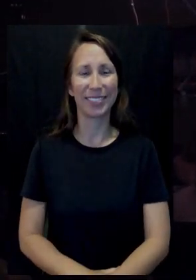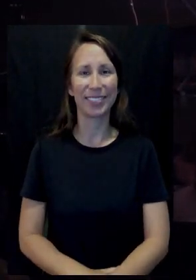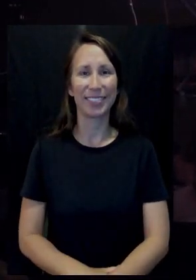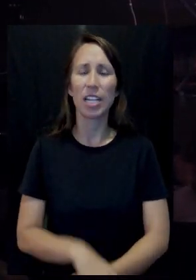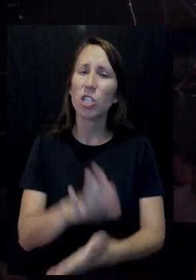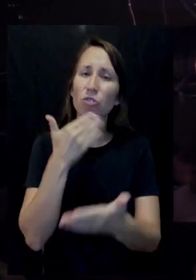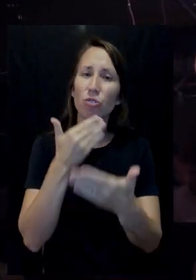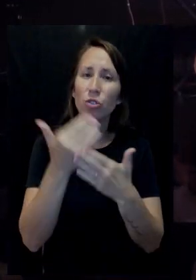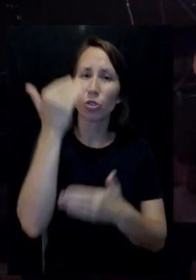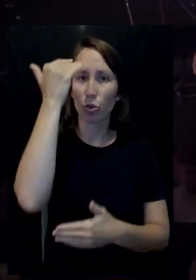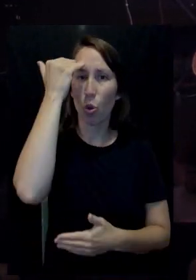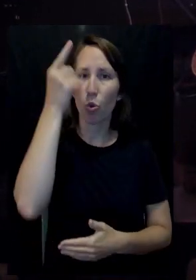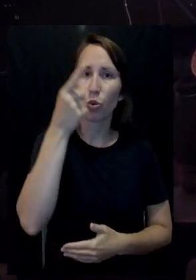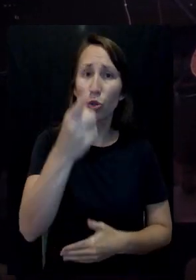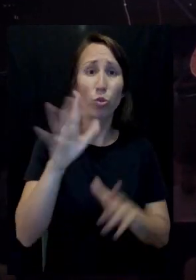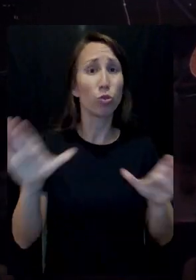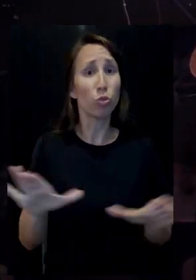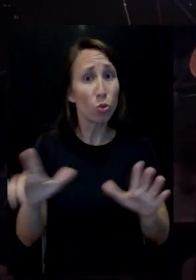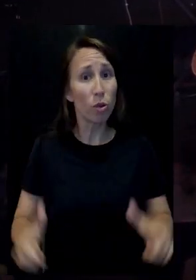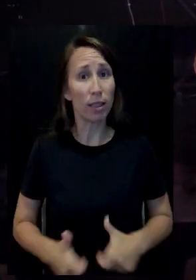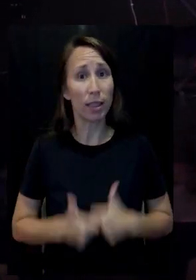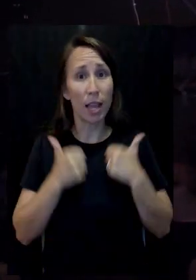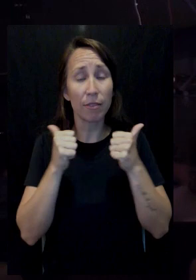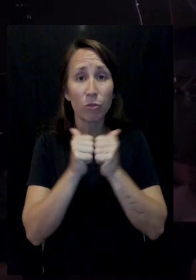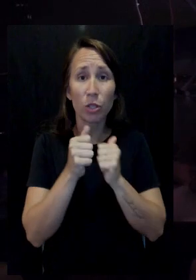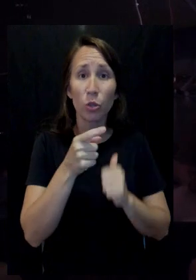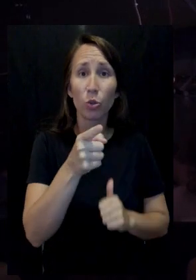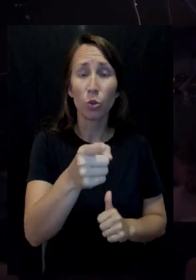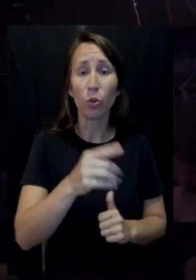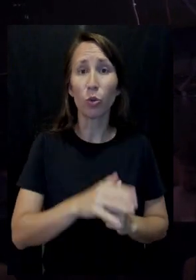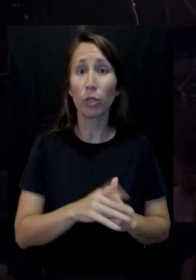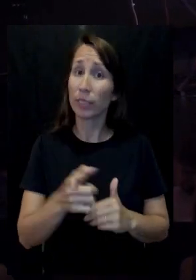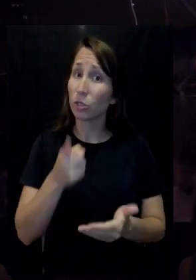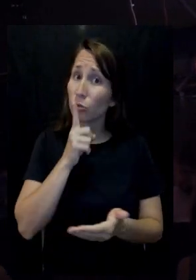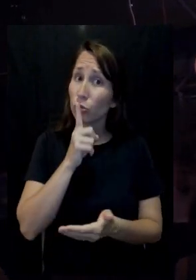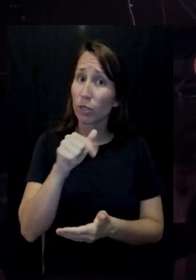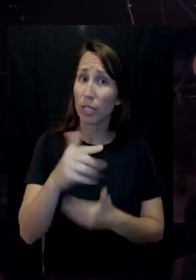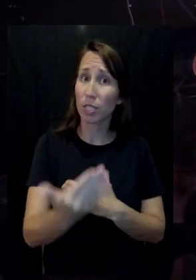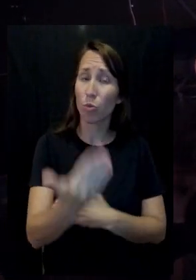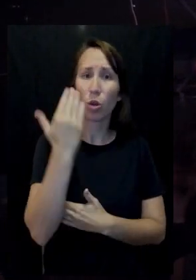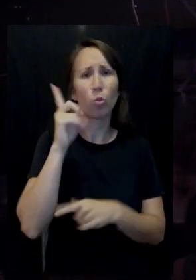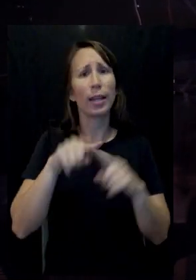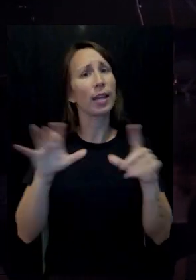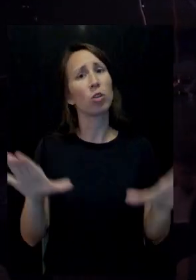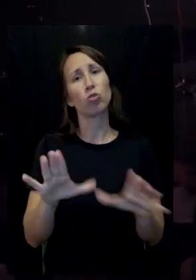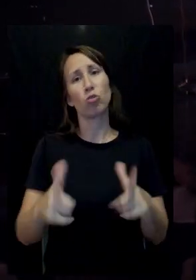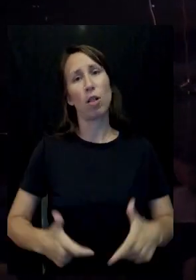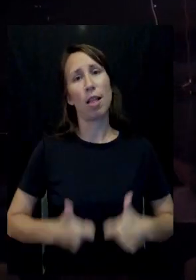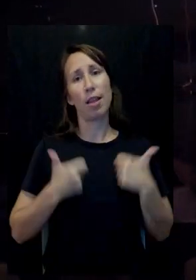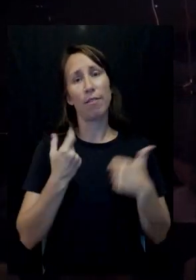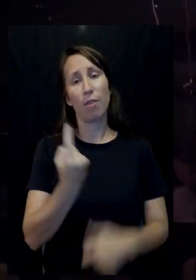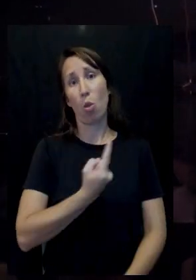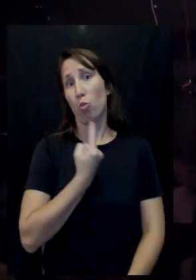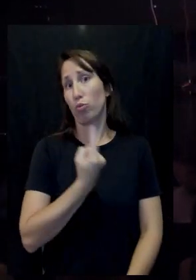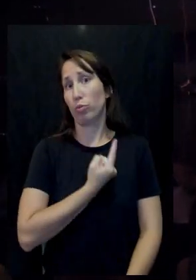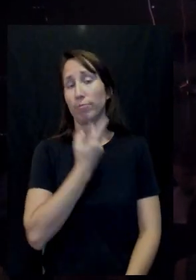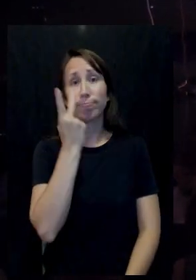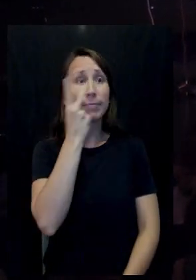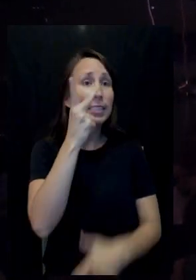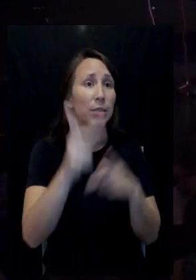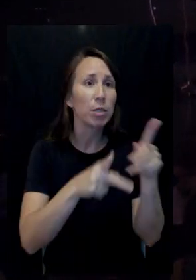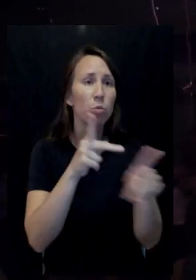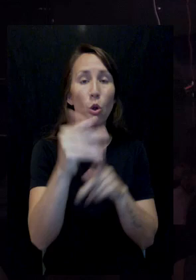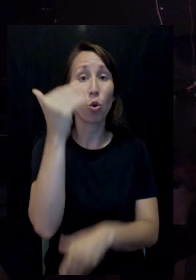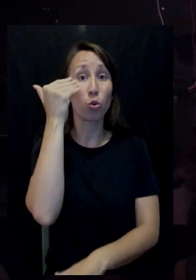It's good to know you. It's good to do life with you. Because here's the truth this morning, is we can't do life alone. Seeing people and